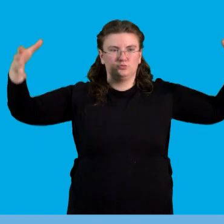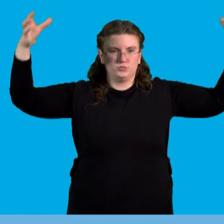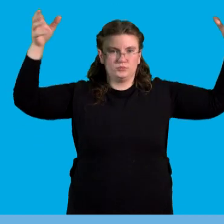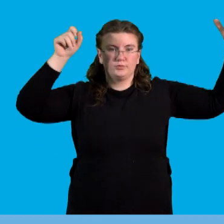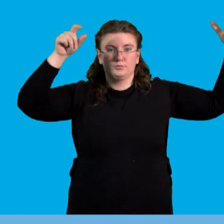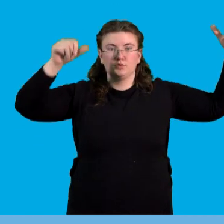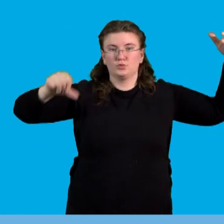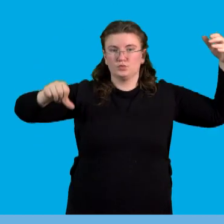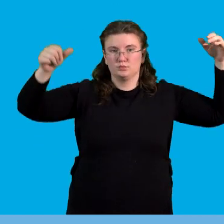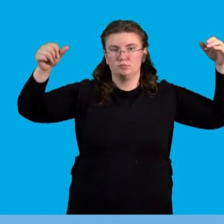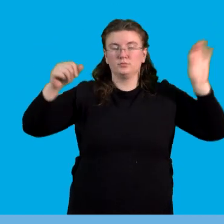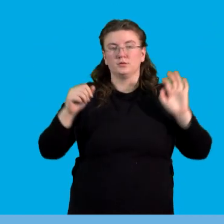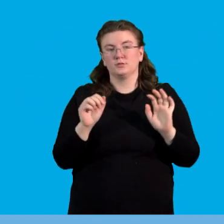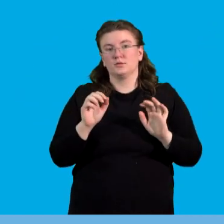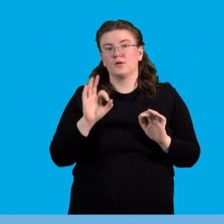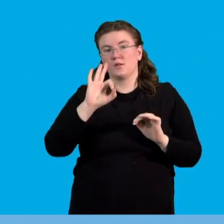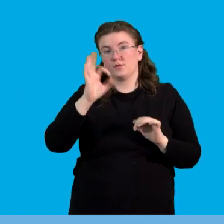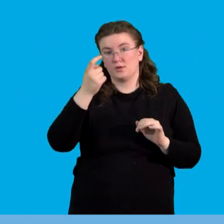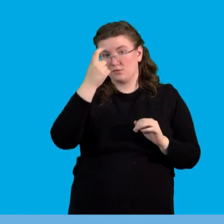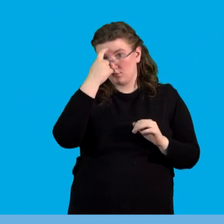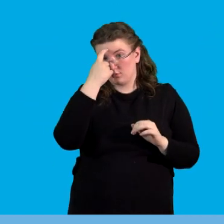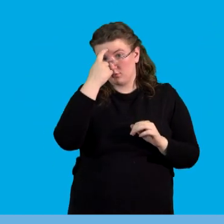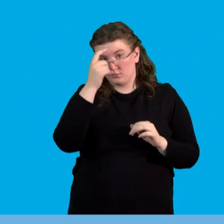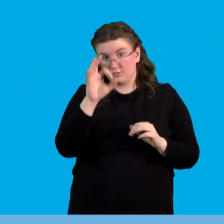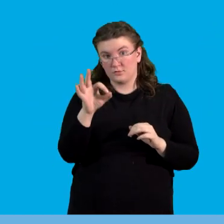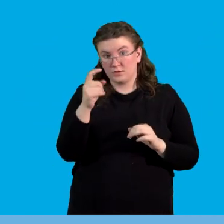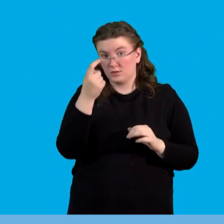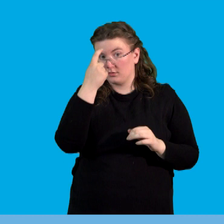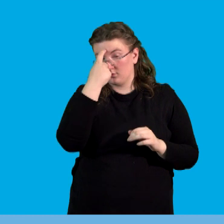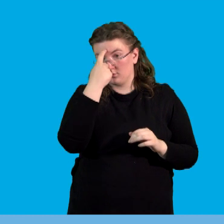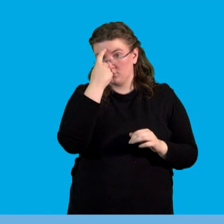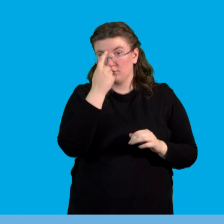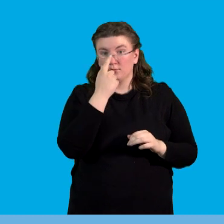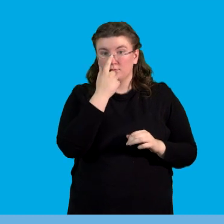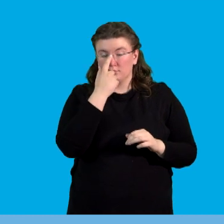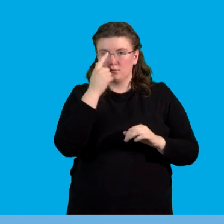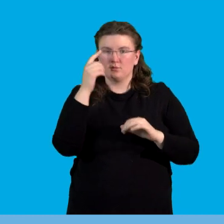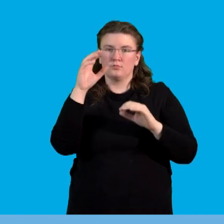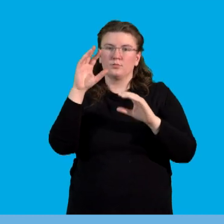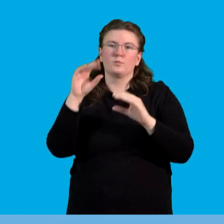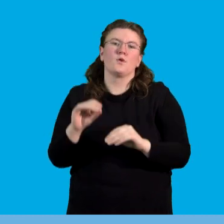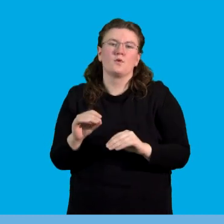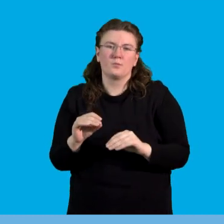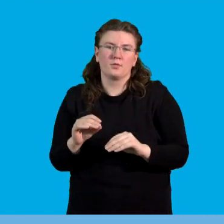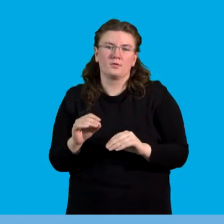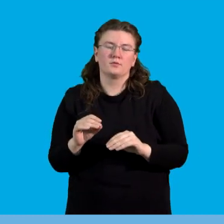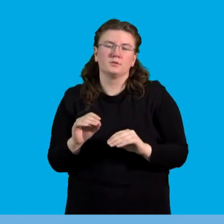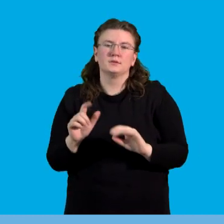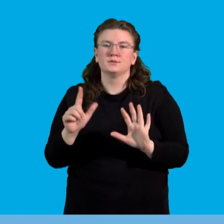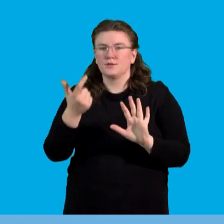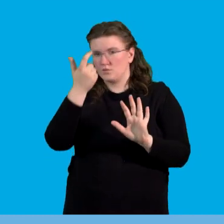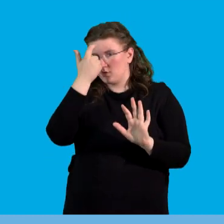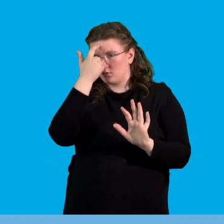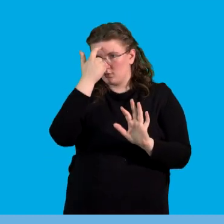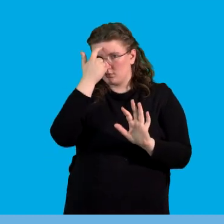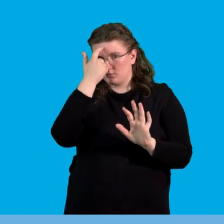1800 watt geyser switches on at 3 o'clock at 1500 hours and off again at 7 o'clock, which